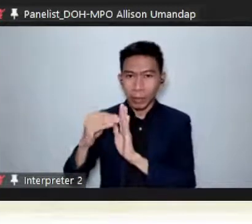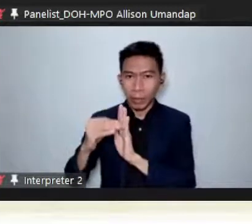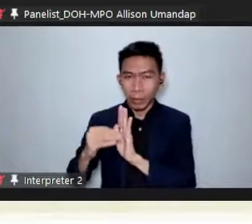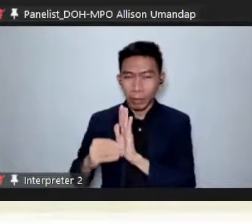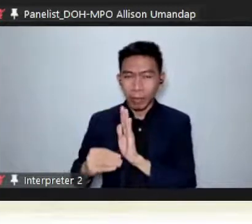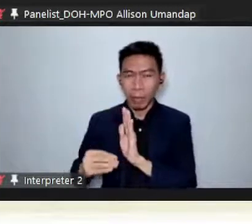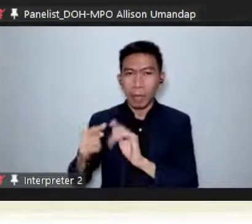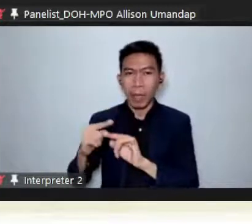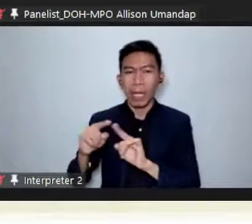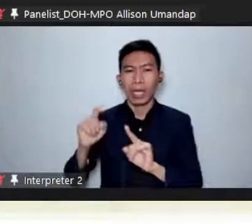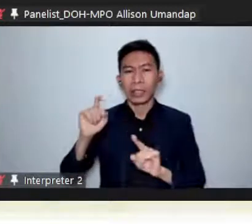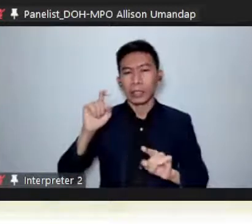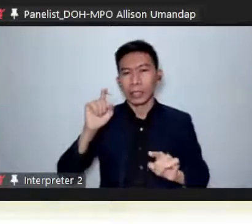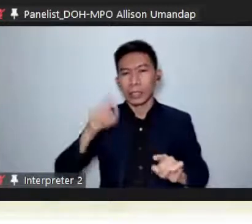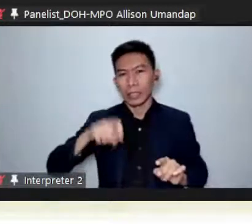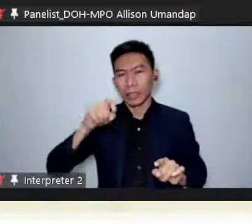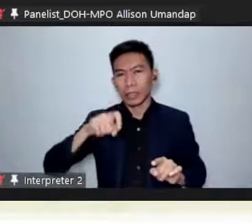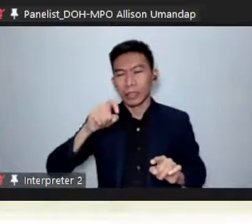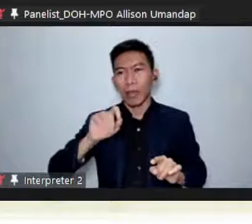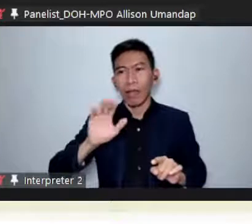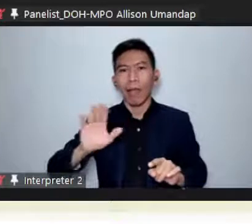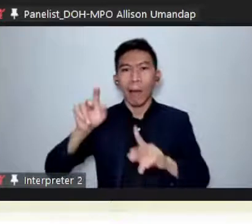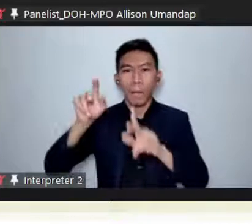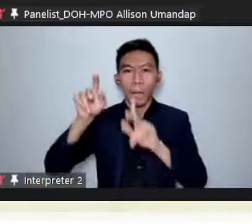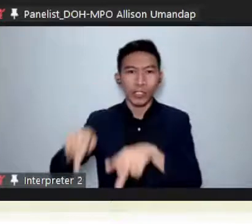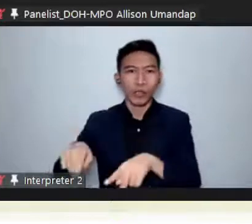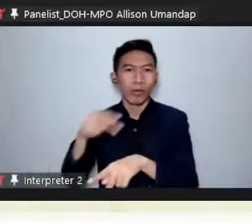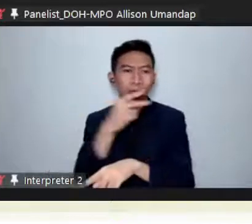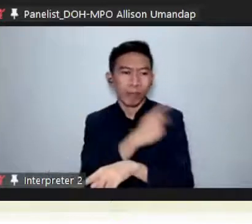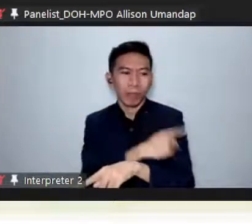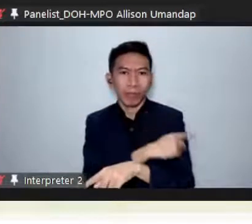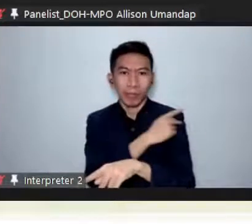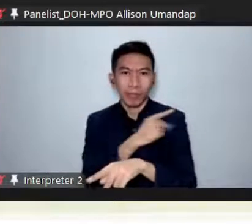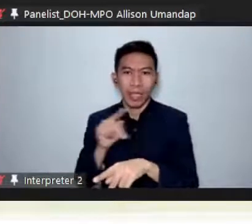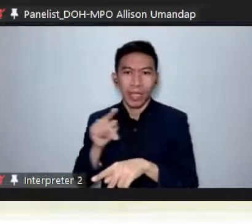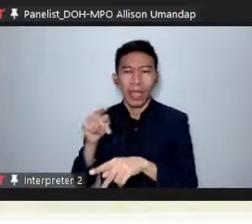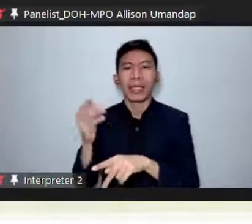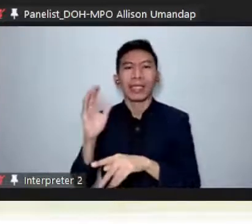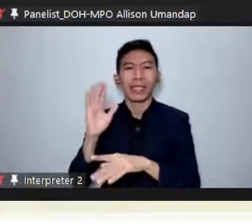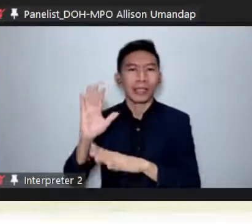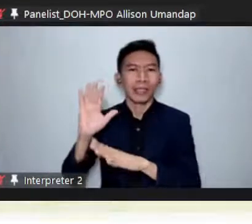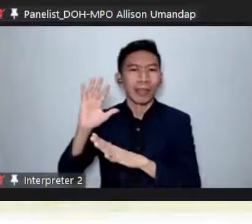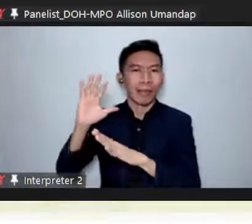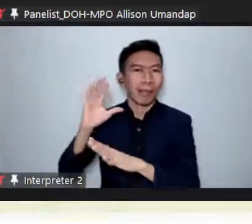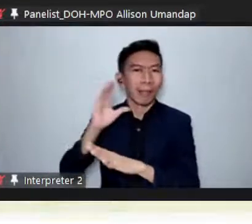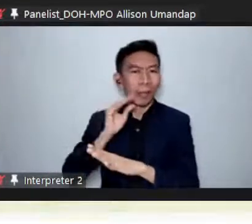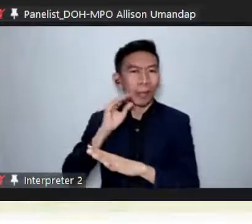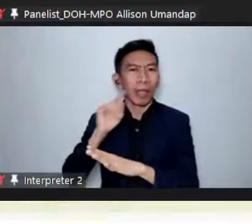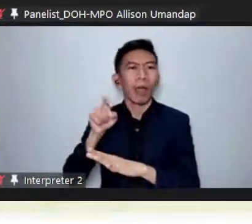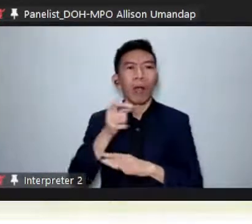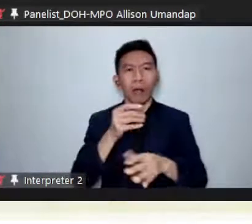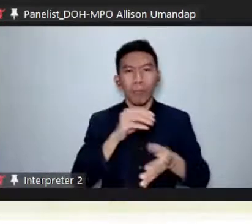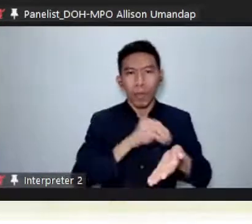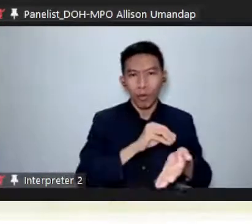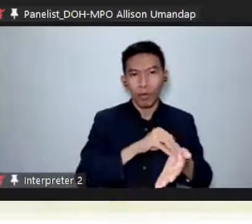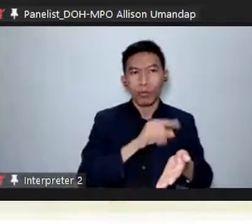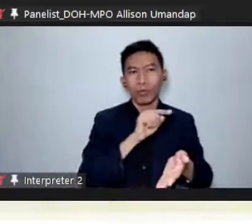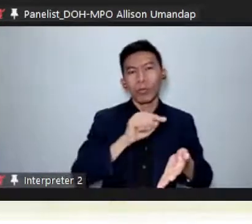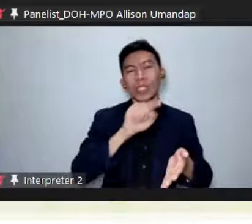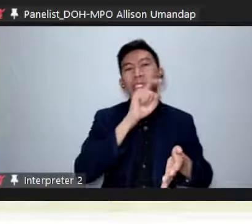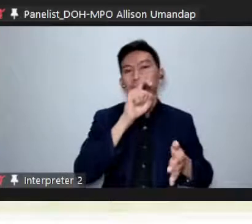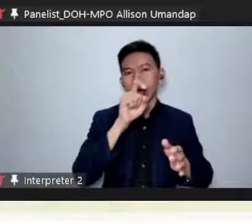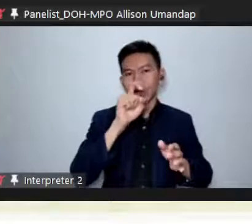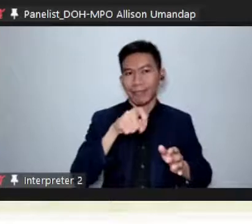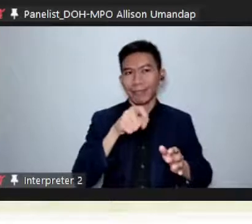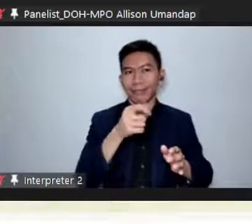yung earlier part, no, ng history ng patients, and it will be the primary care providers who will do it.